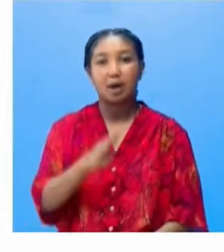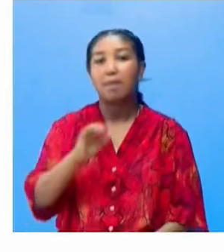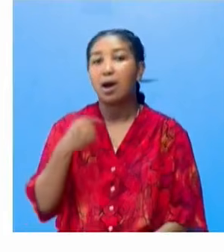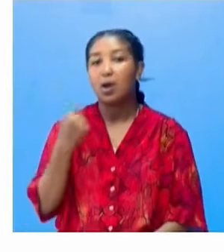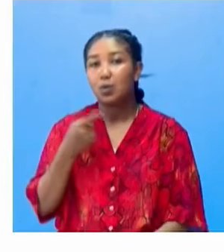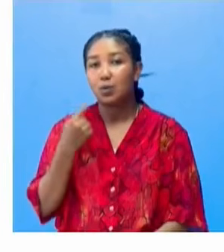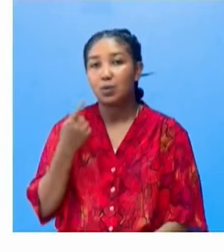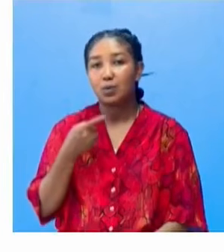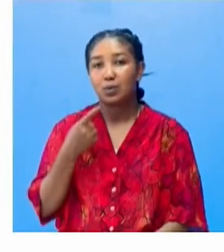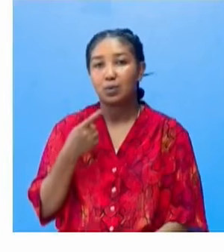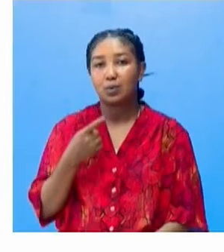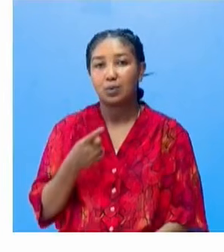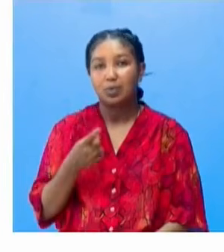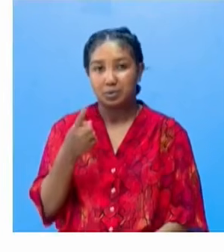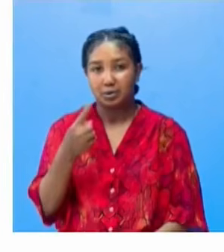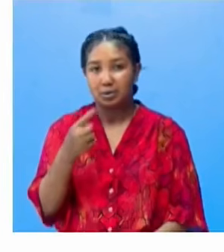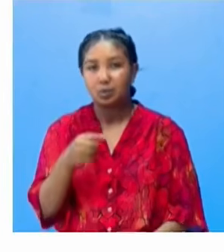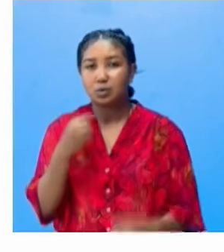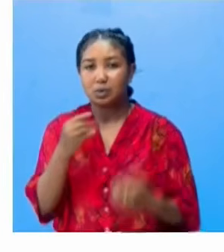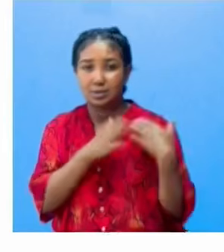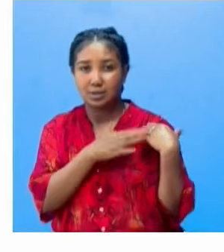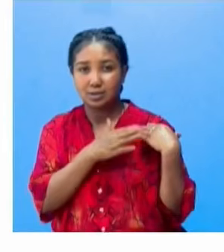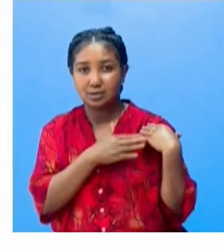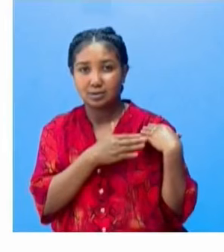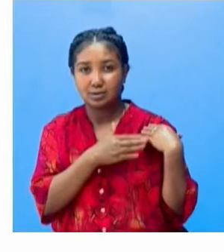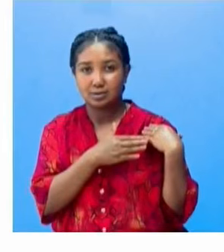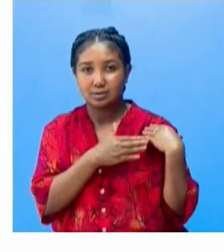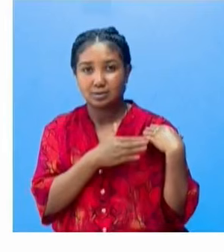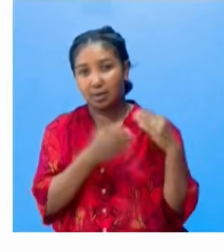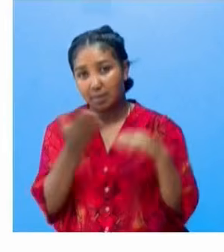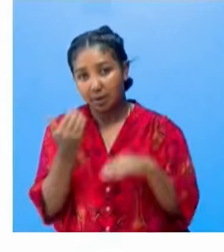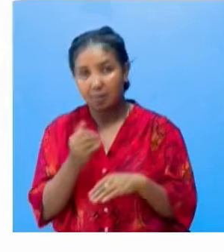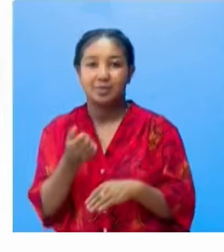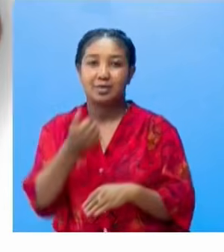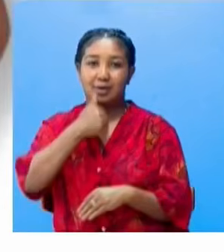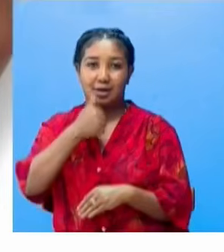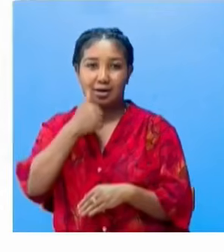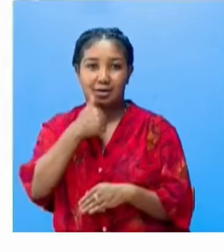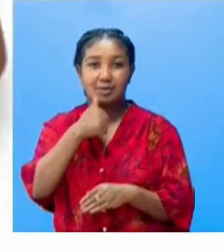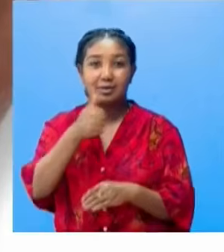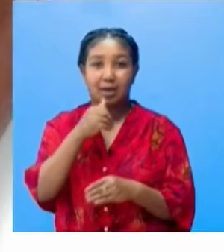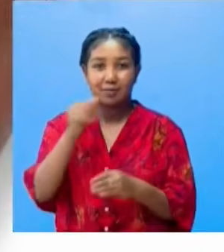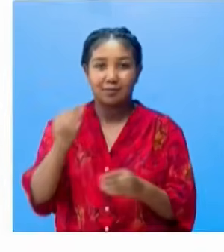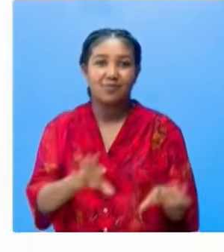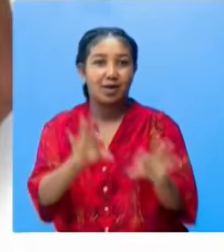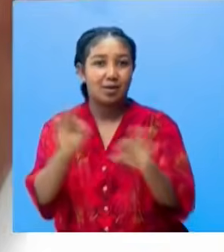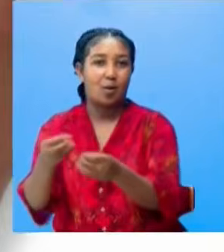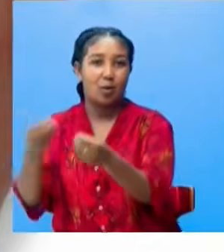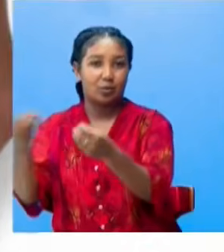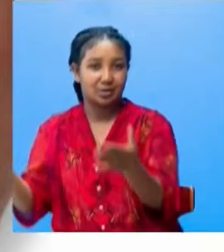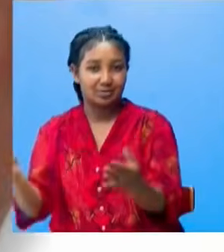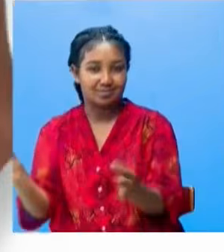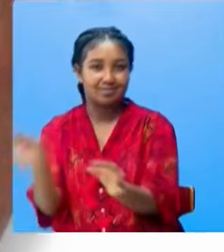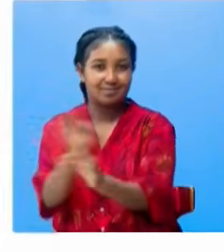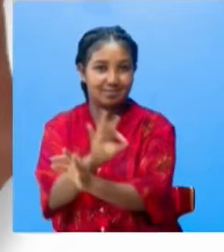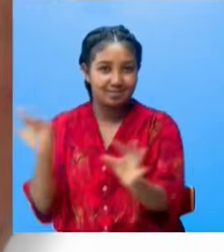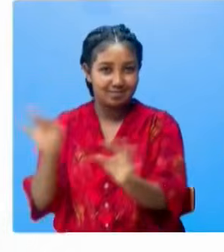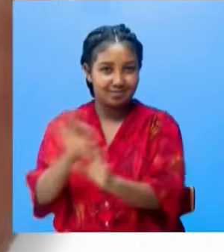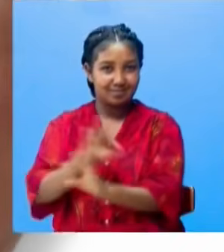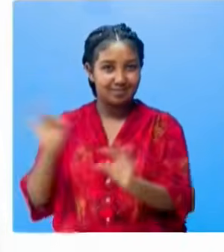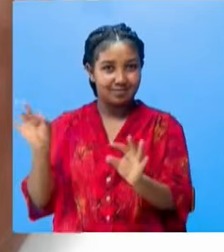by, who is the subject over there? It is the girl. Now the girl is going to be an object, by the